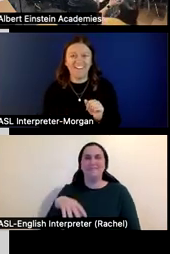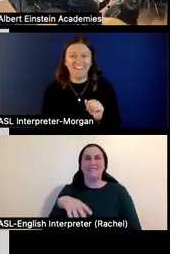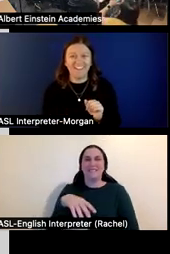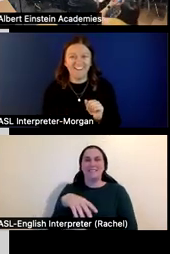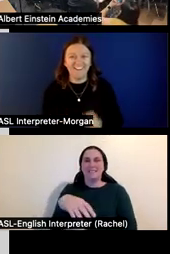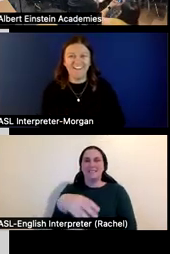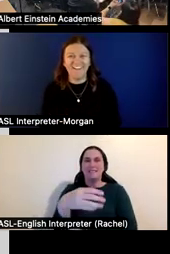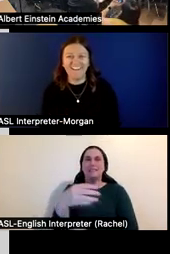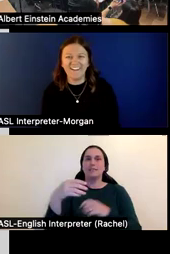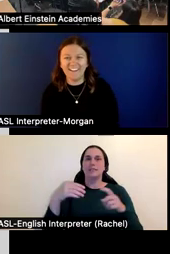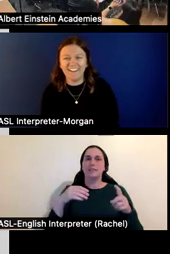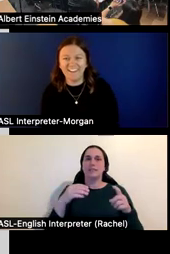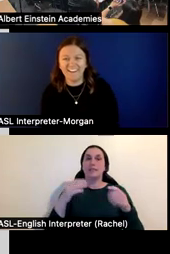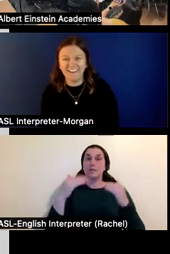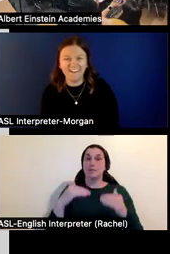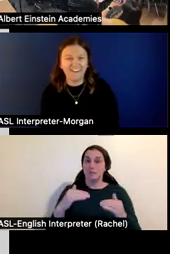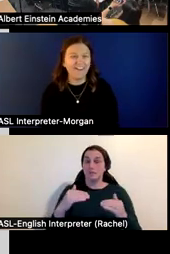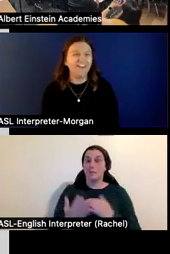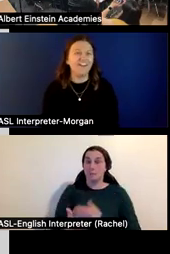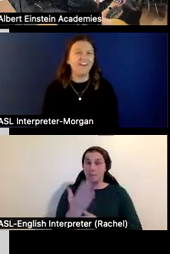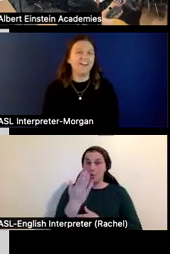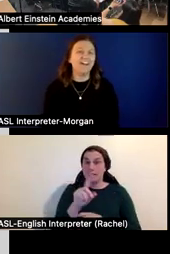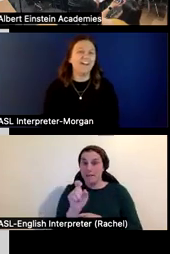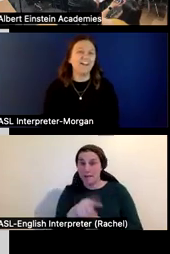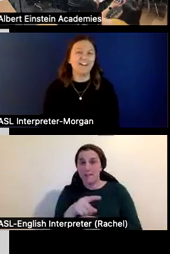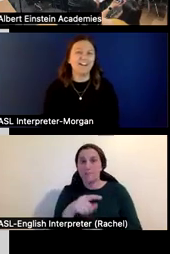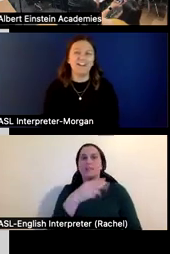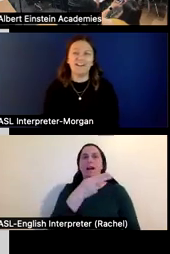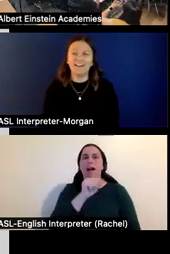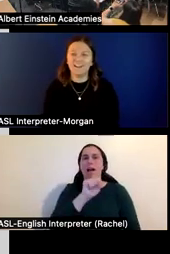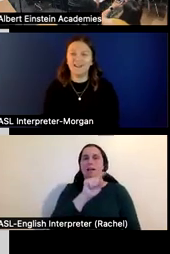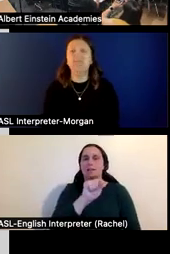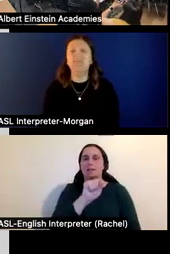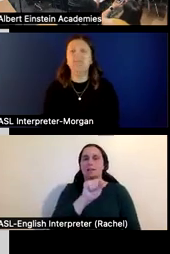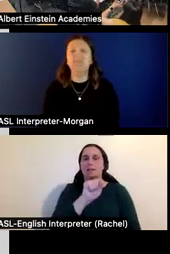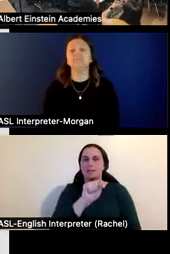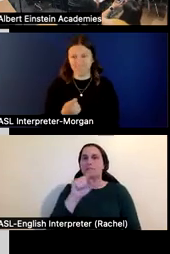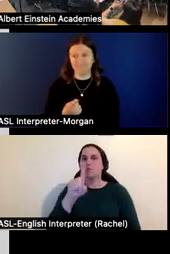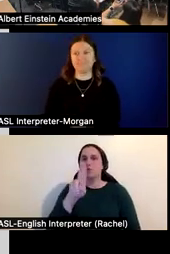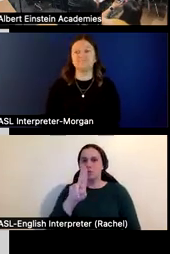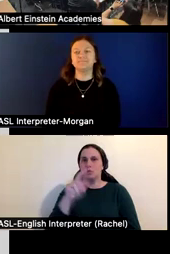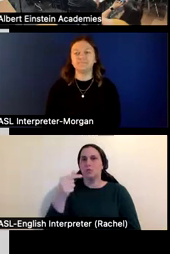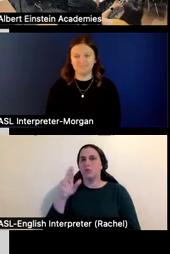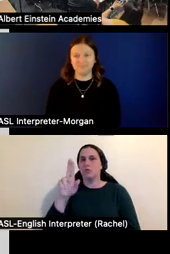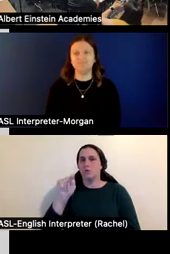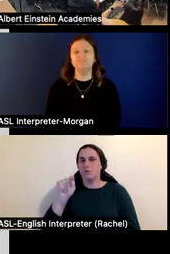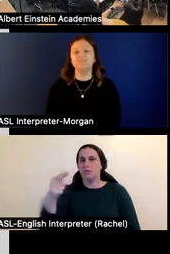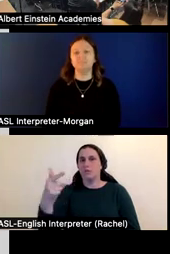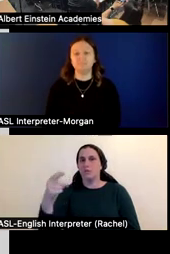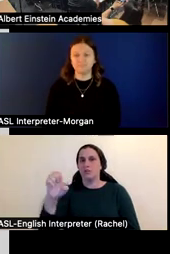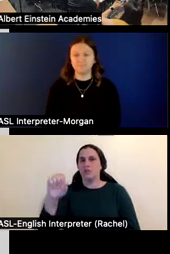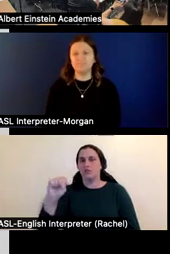And then in the morning, I always ask, hast du gut geschlafen? Did you sleep well? Hast du gut